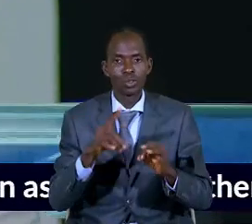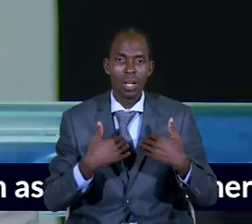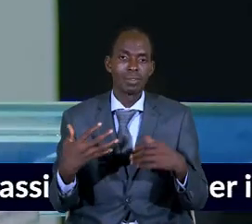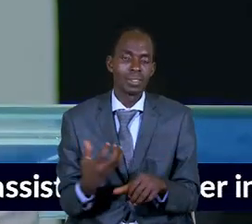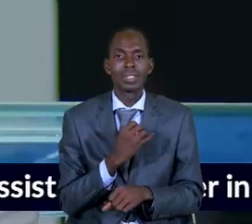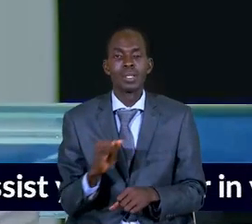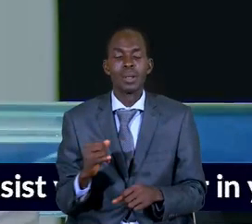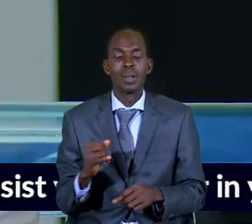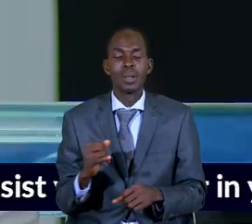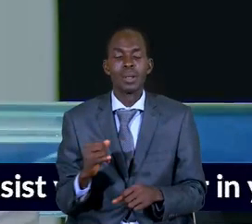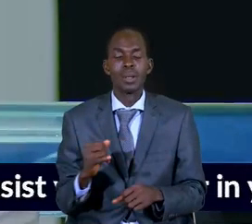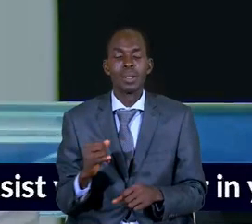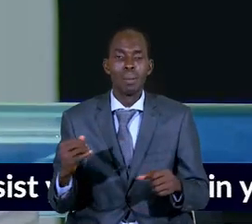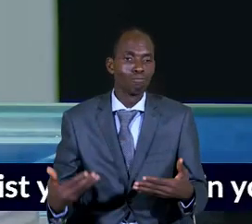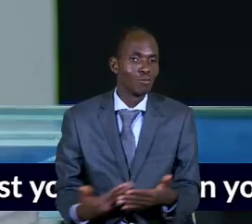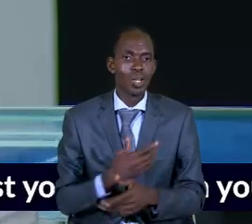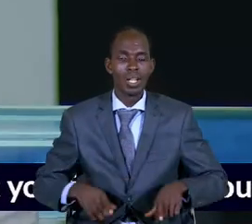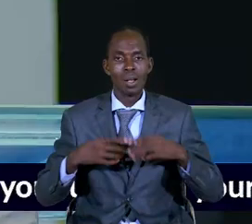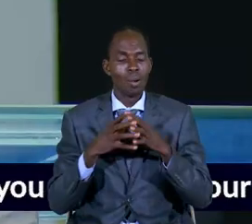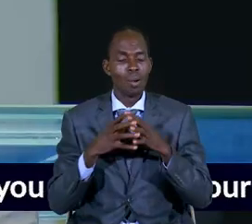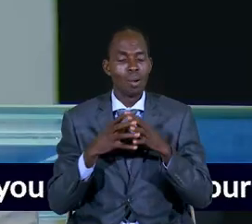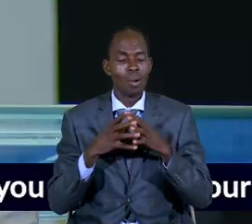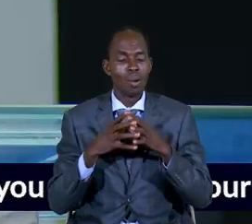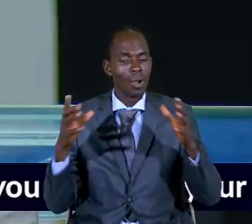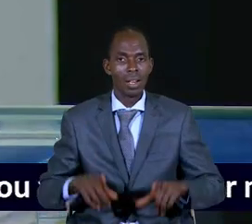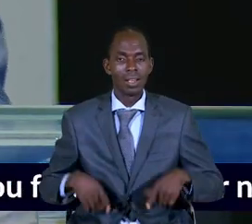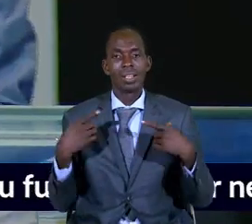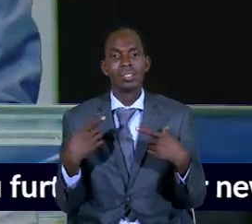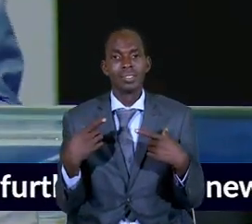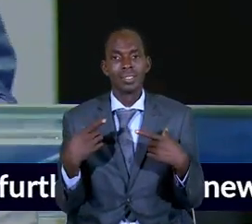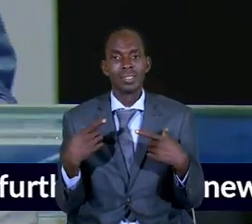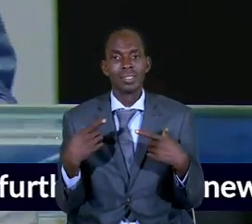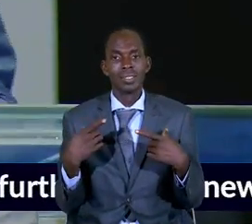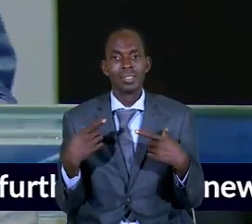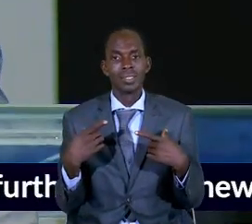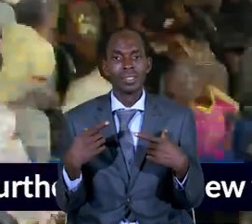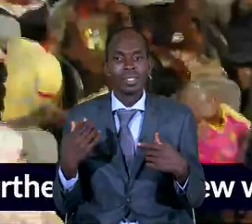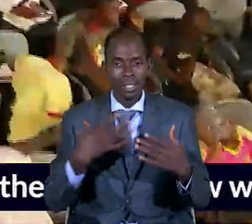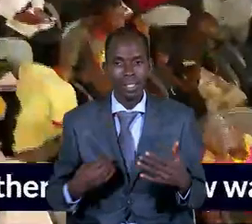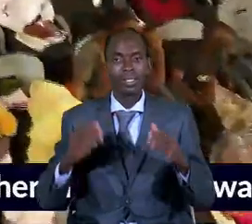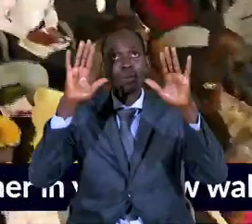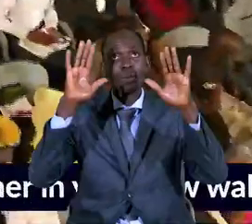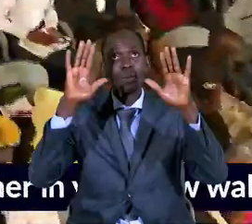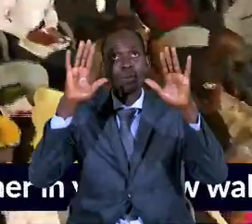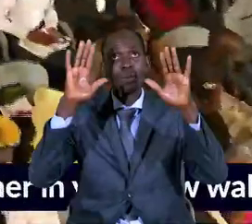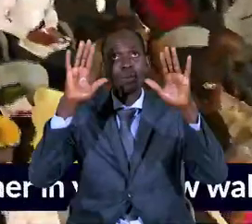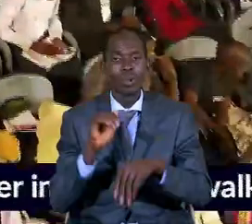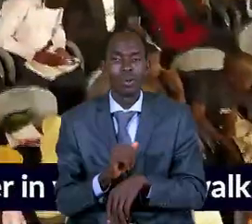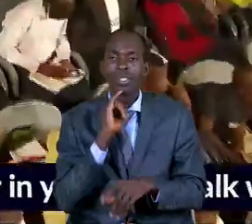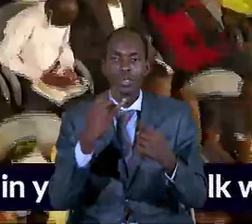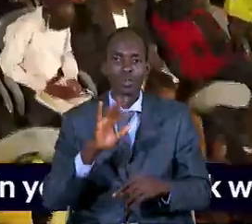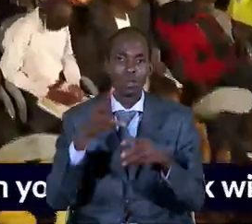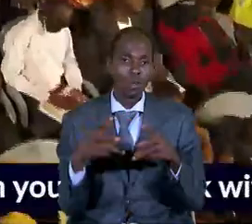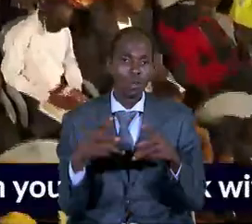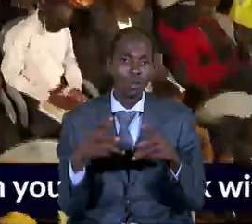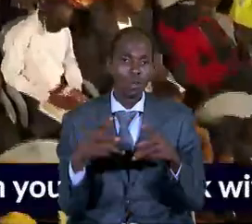Brand new life, abundant life. Guess what? Miracle is coming your way.